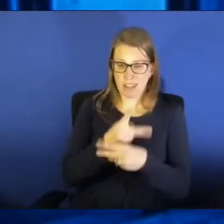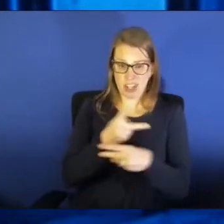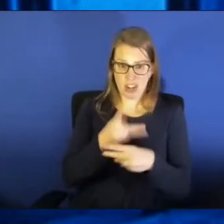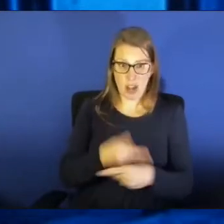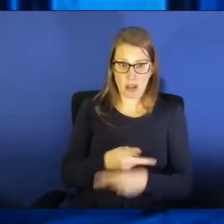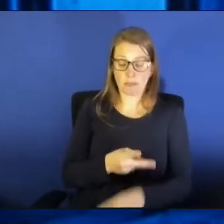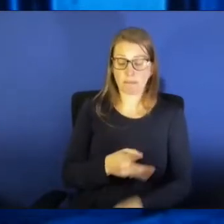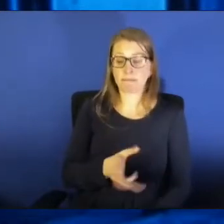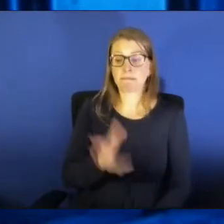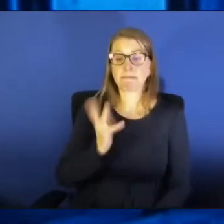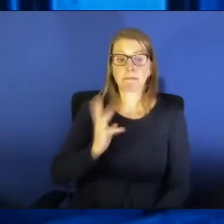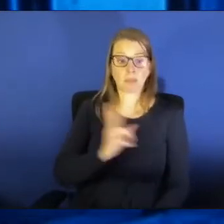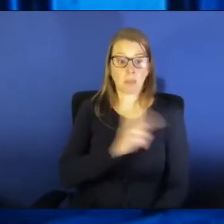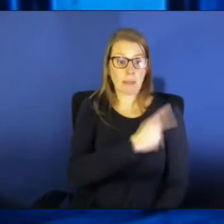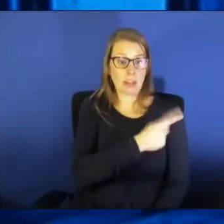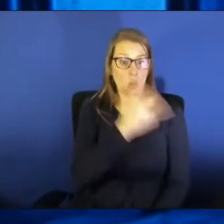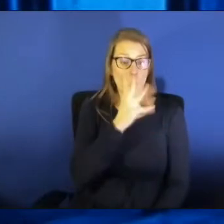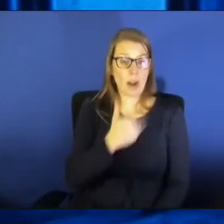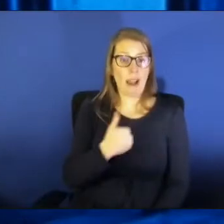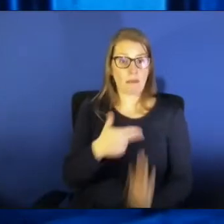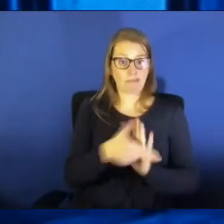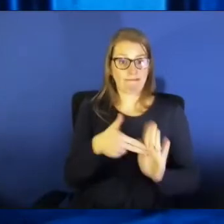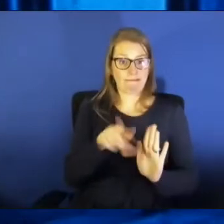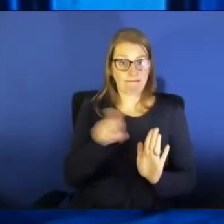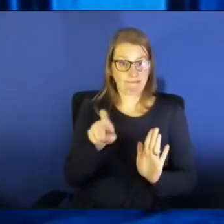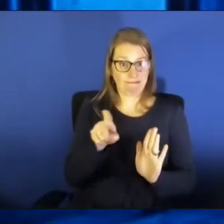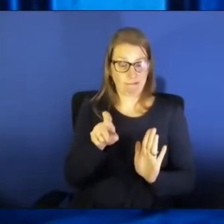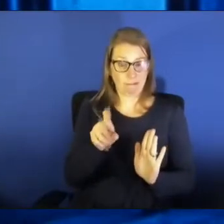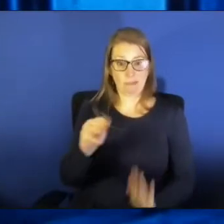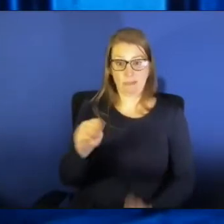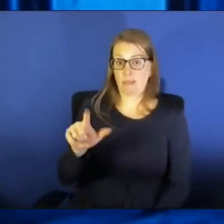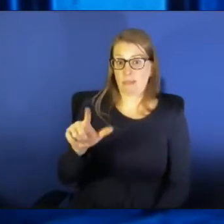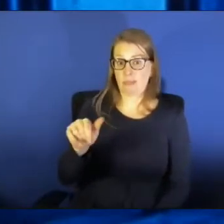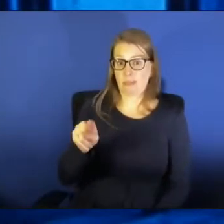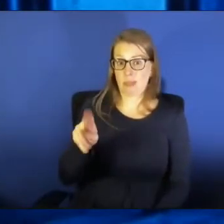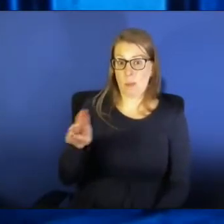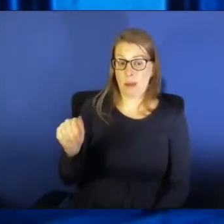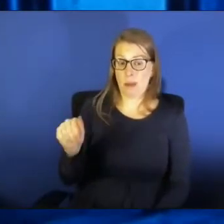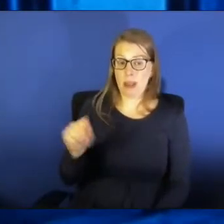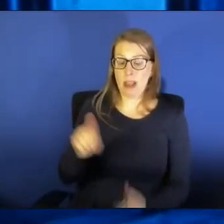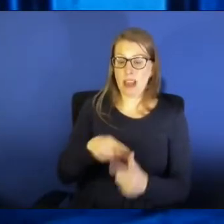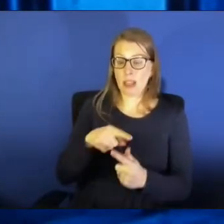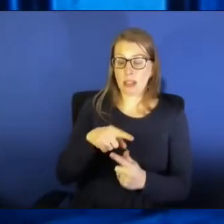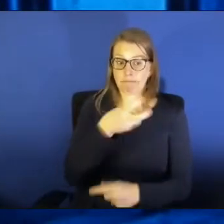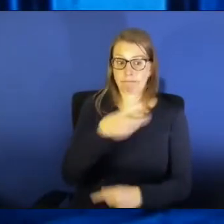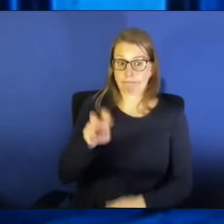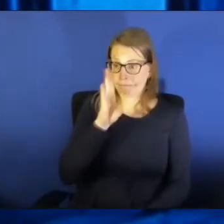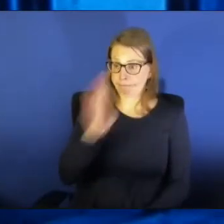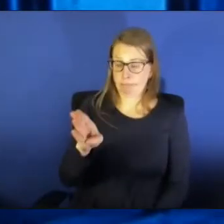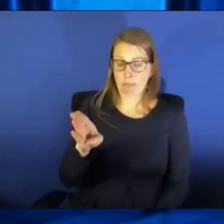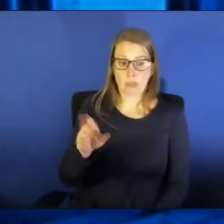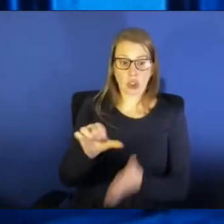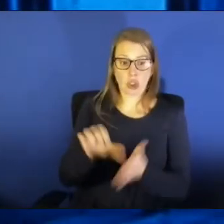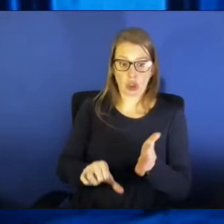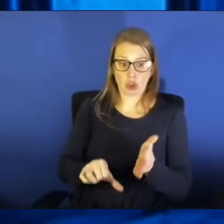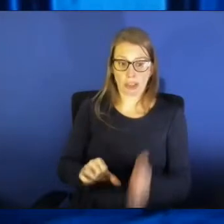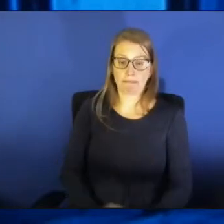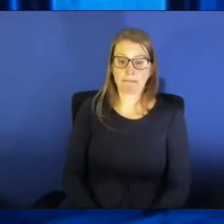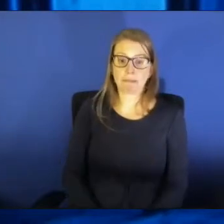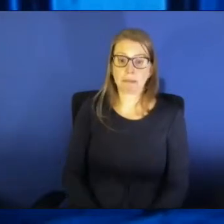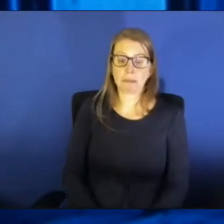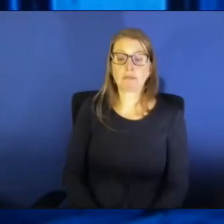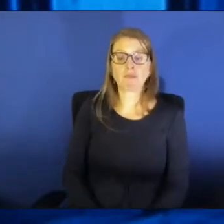diagnosed with melanoma and then go straight to surgery. And even patients that we knew had disease that had